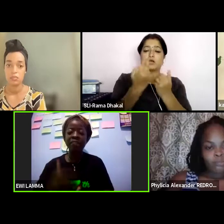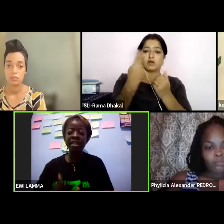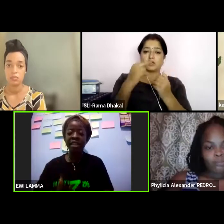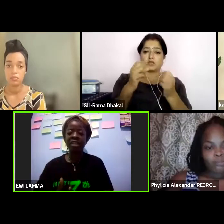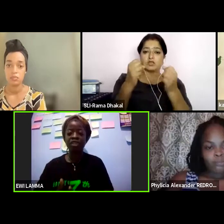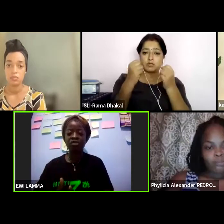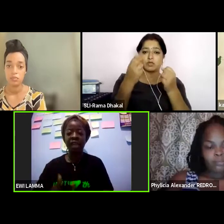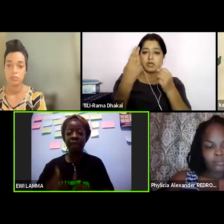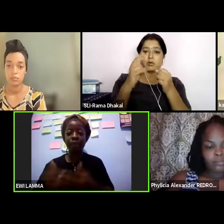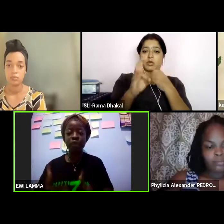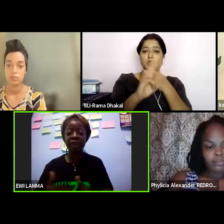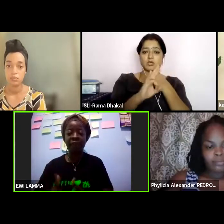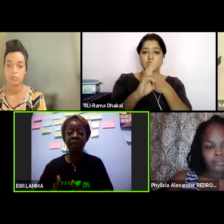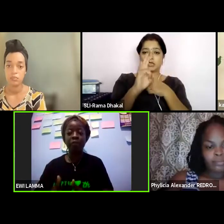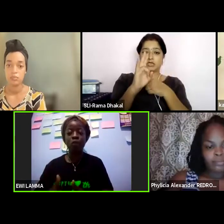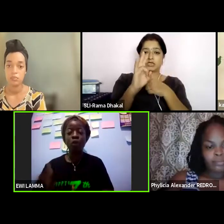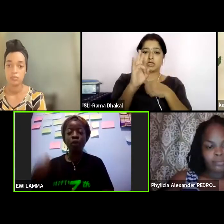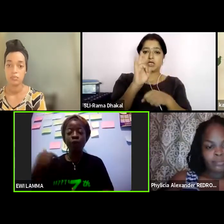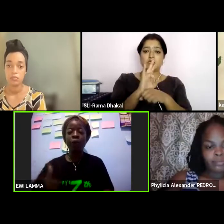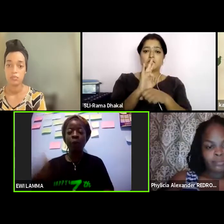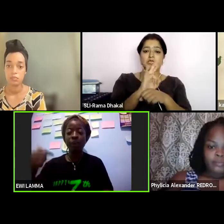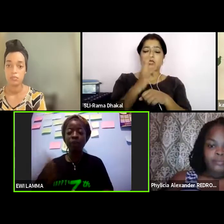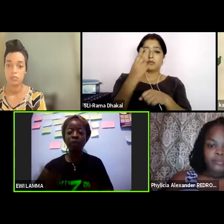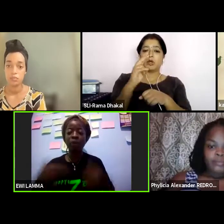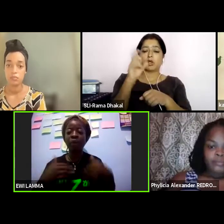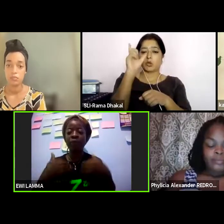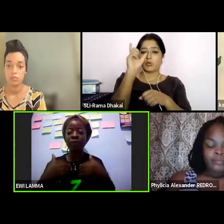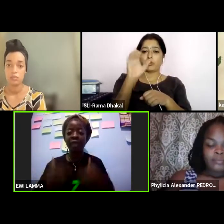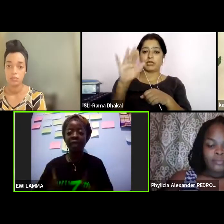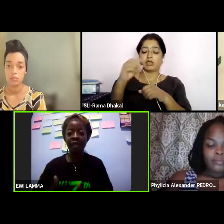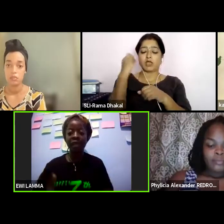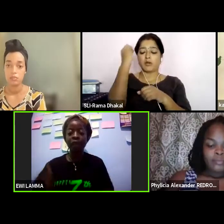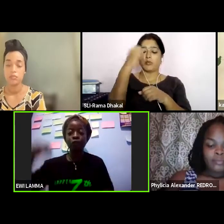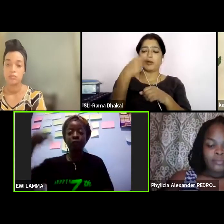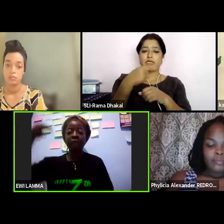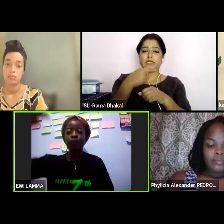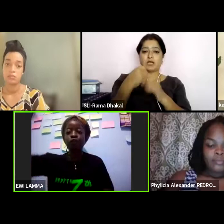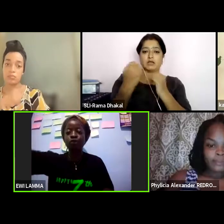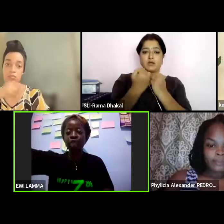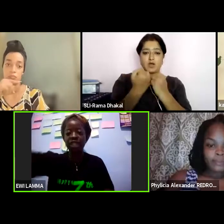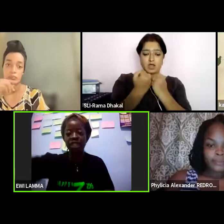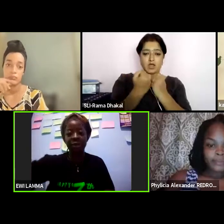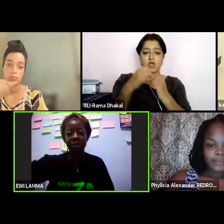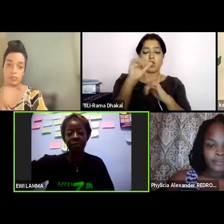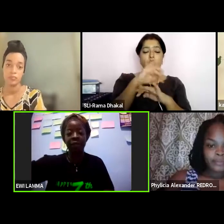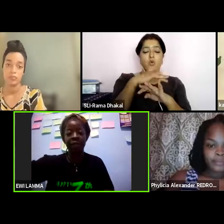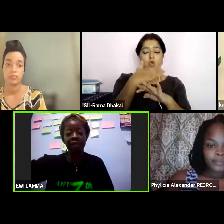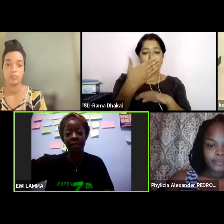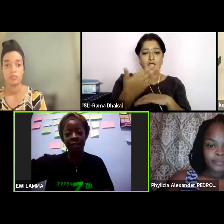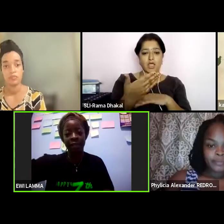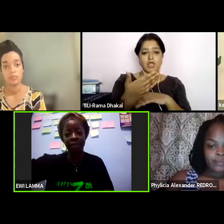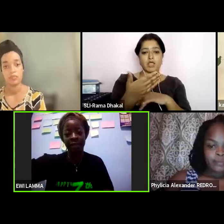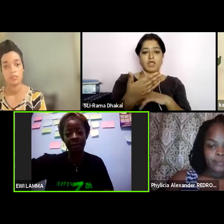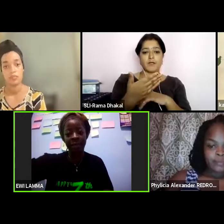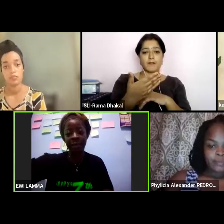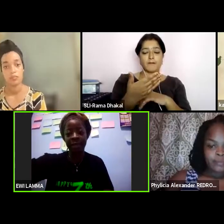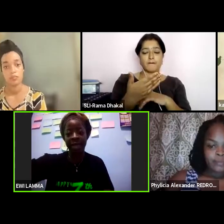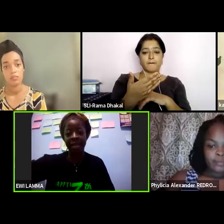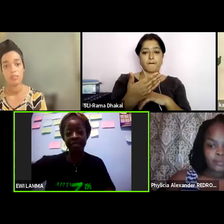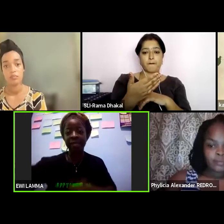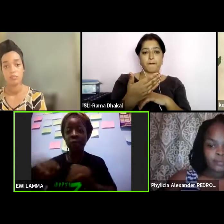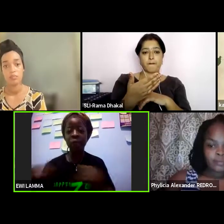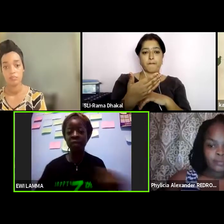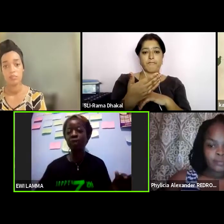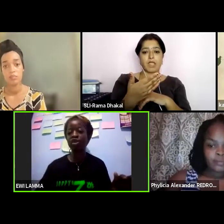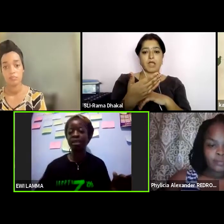everything is made necessary and put available for someone from here to be able to reach the Caribbean